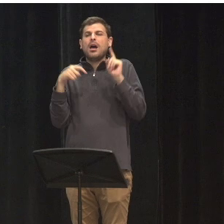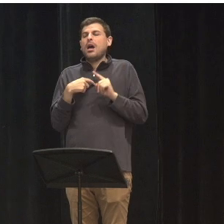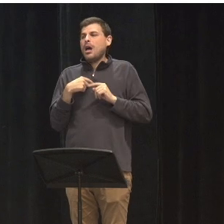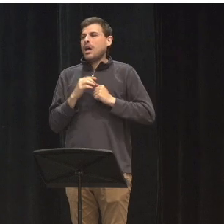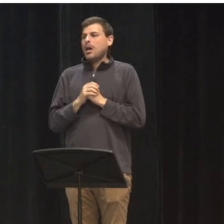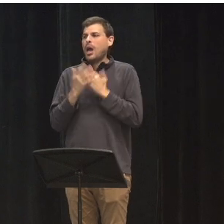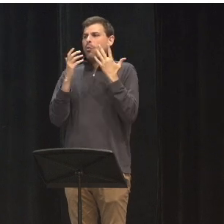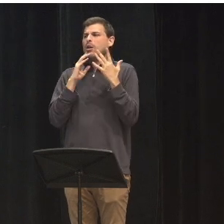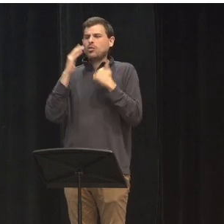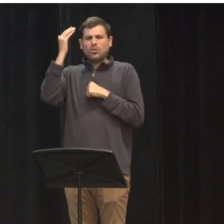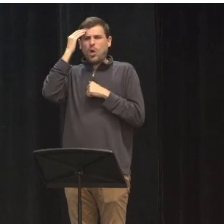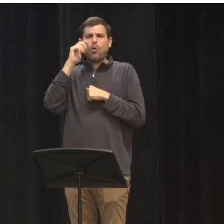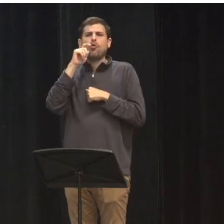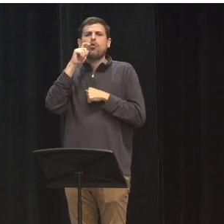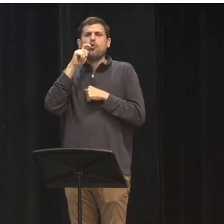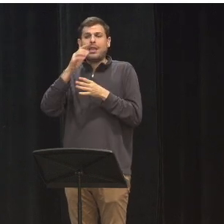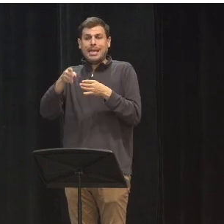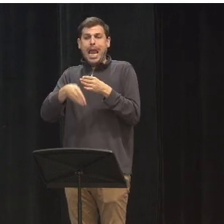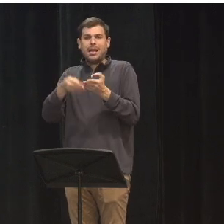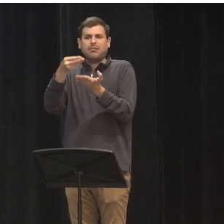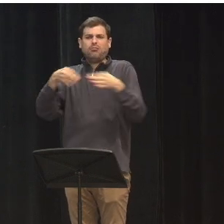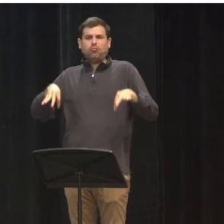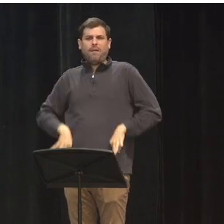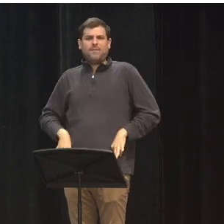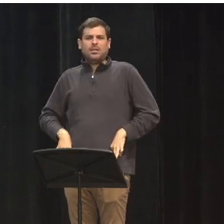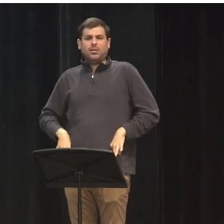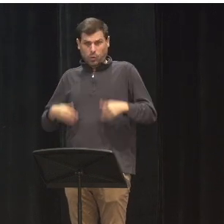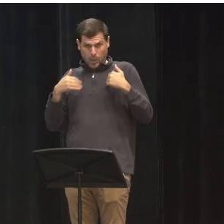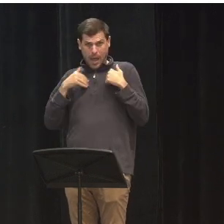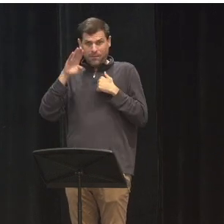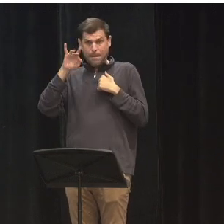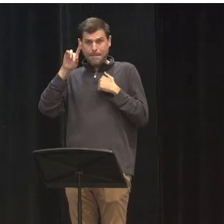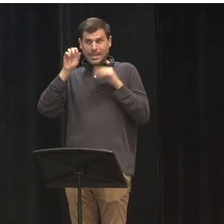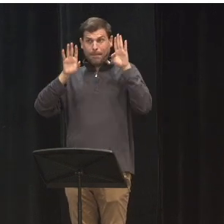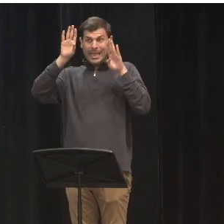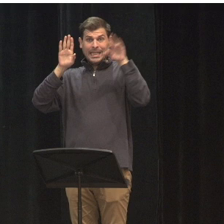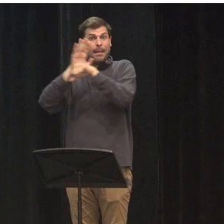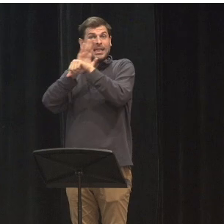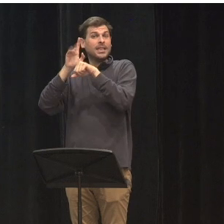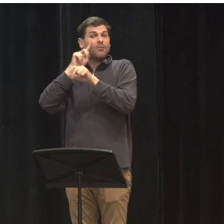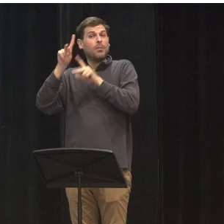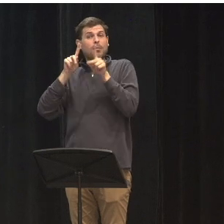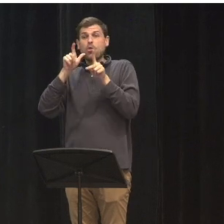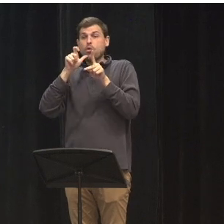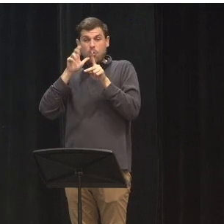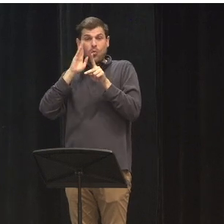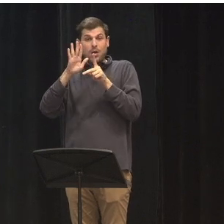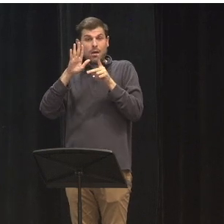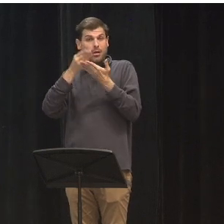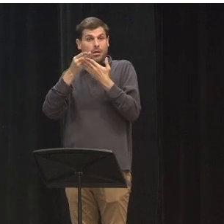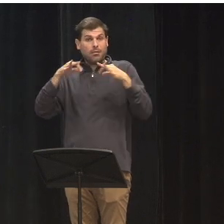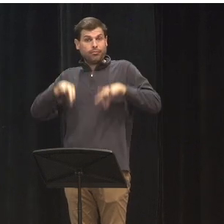I'd also like to know who's profiting from this. Were there bids let out to for the development of this park or this